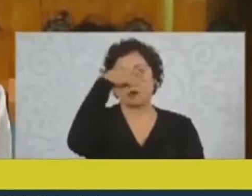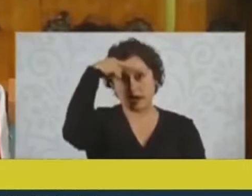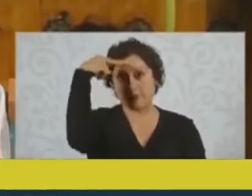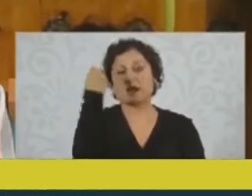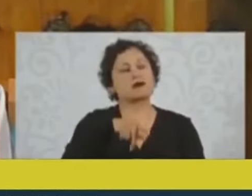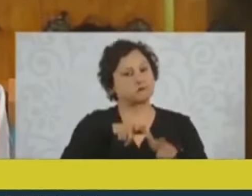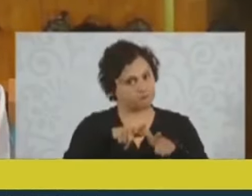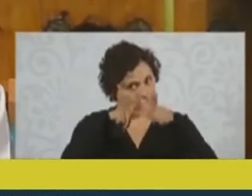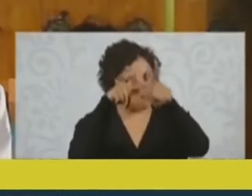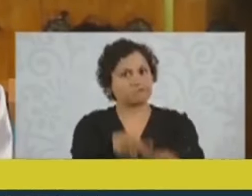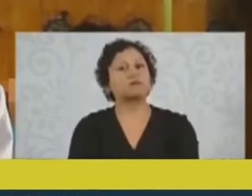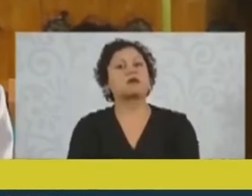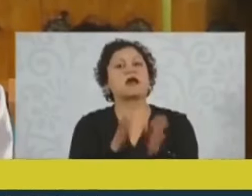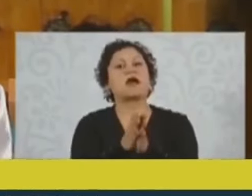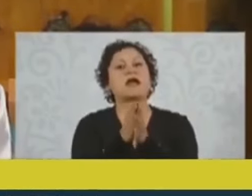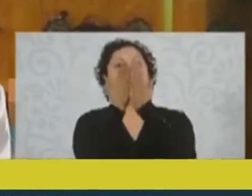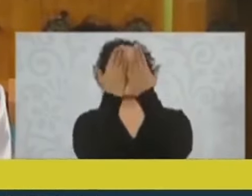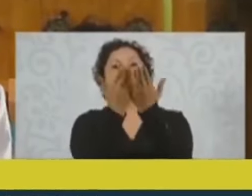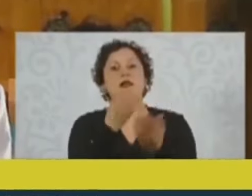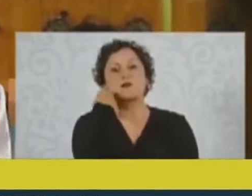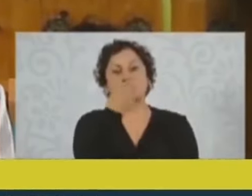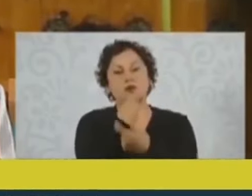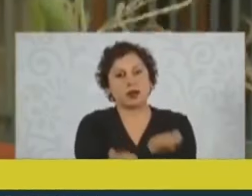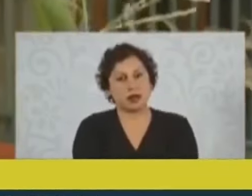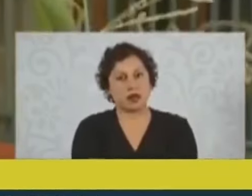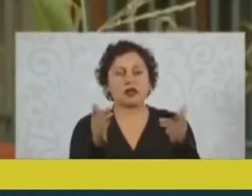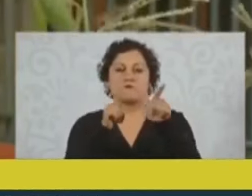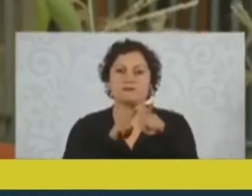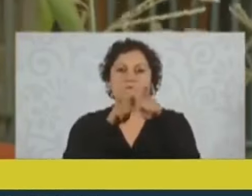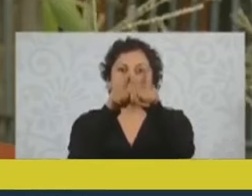Mexican school and free textbooks.